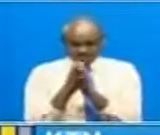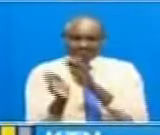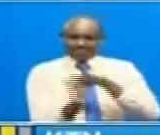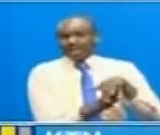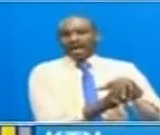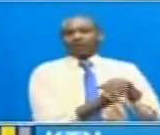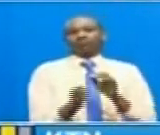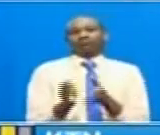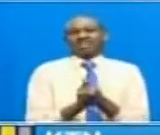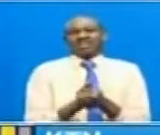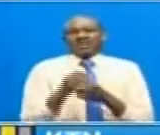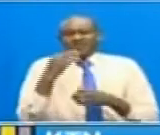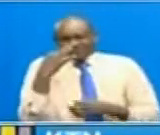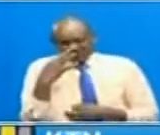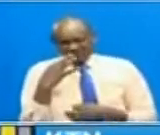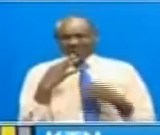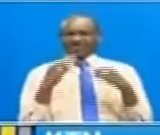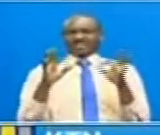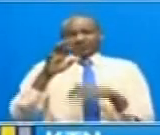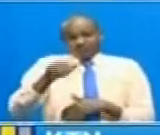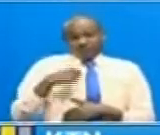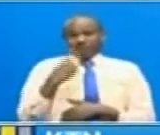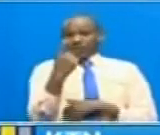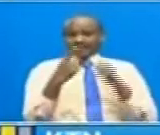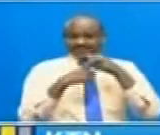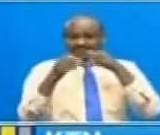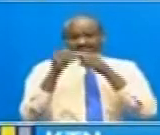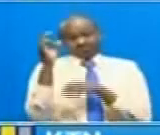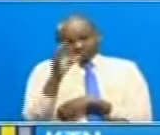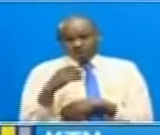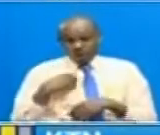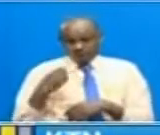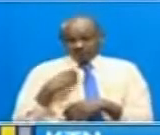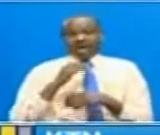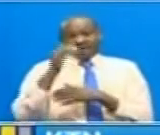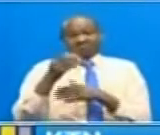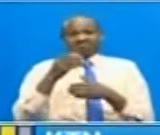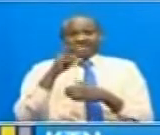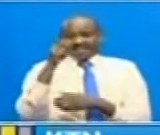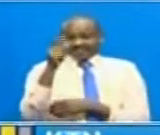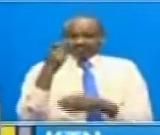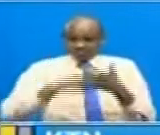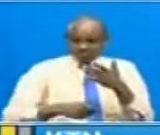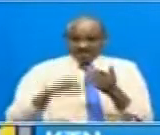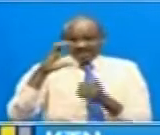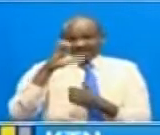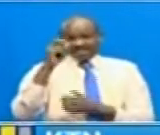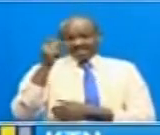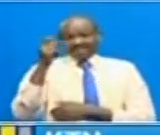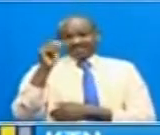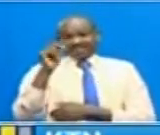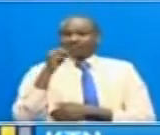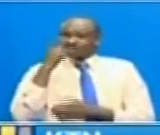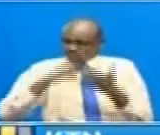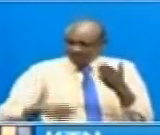Now, moving on, fresh from posting a 160% rise in after-tax profits, investment firm Centum is